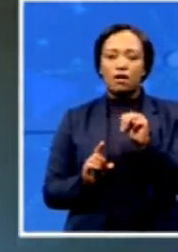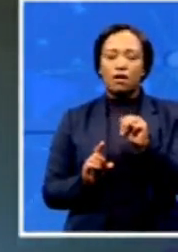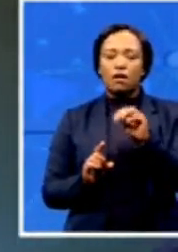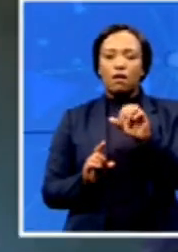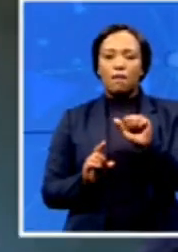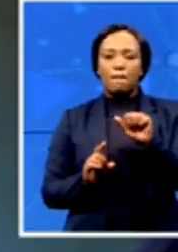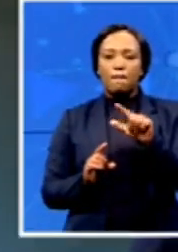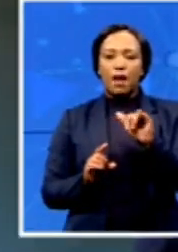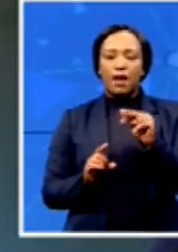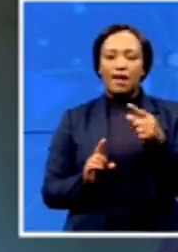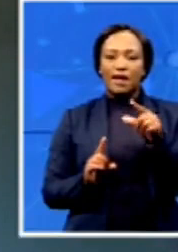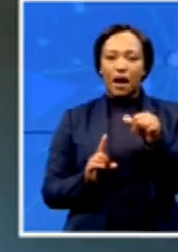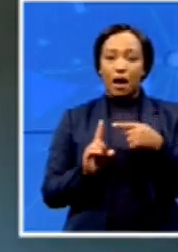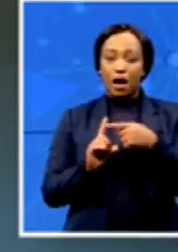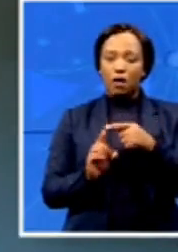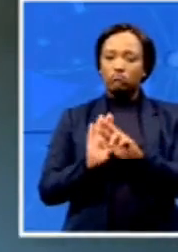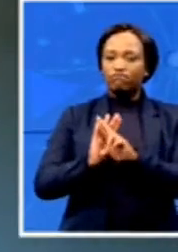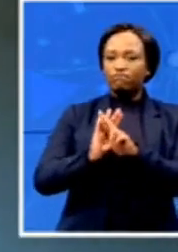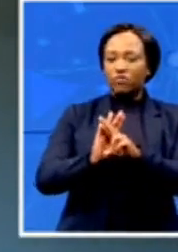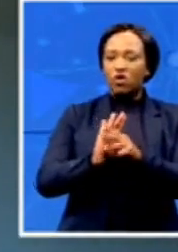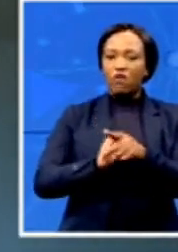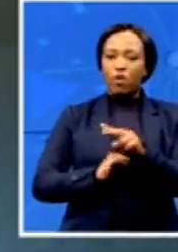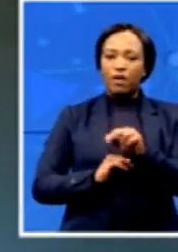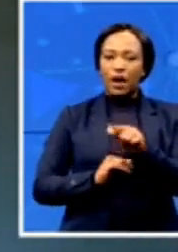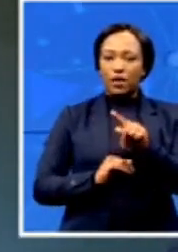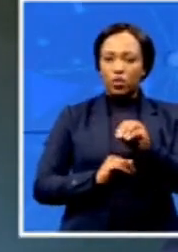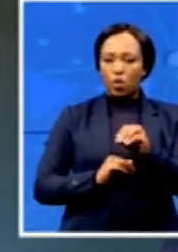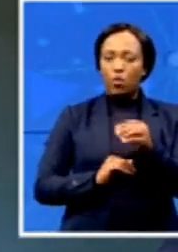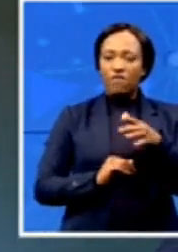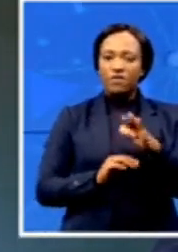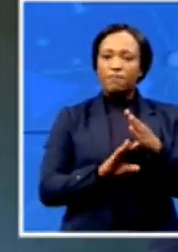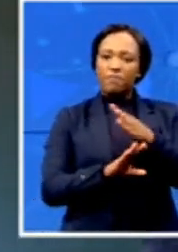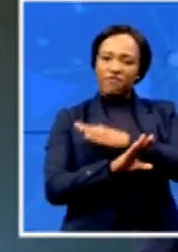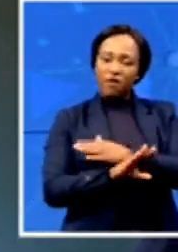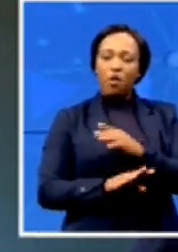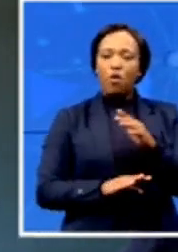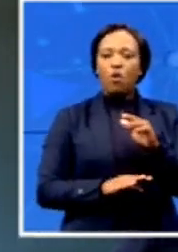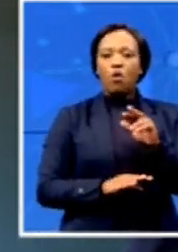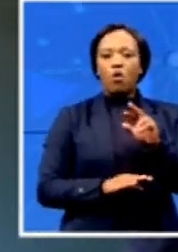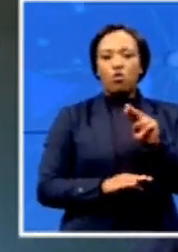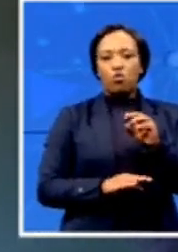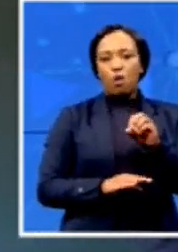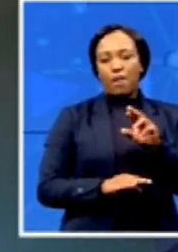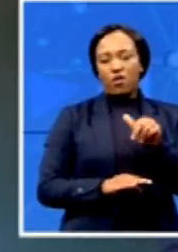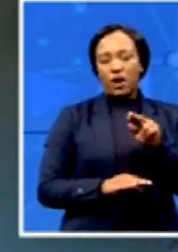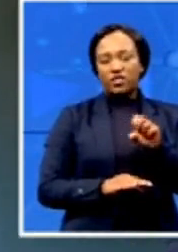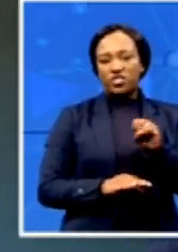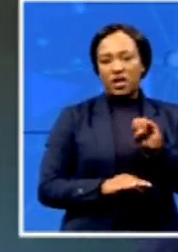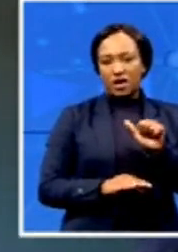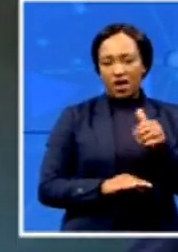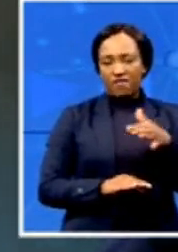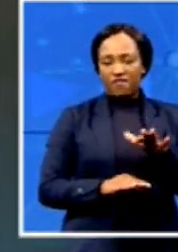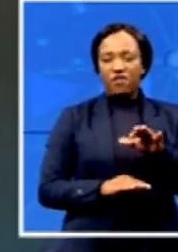also spoken to Noma Rashia Taluza, who's the secretary for SATU in the province of KwaZulu-Natal, getting